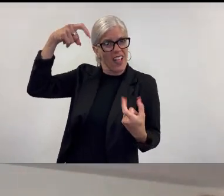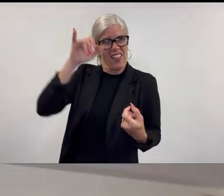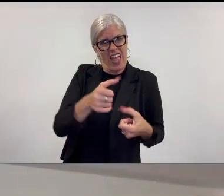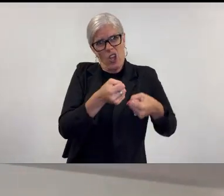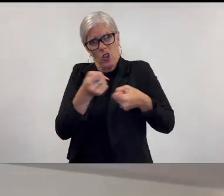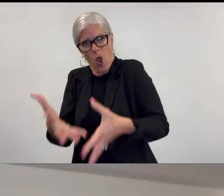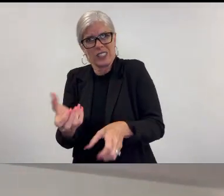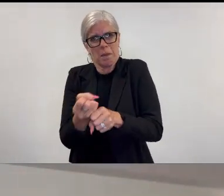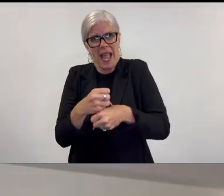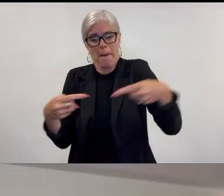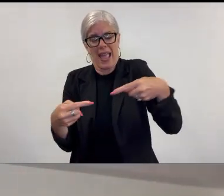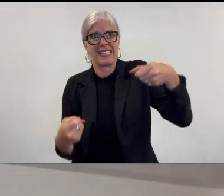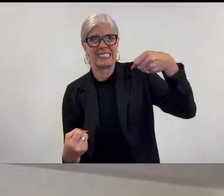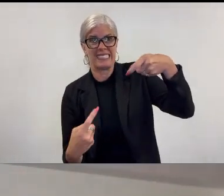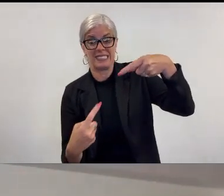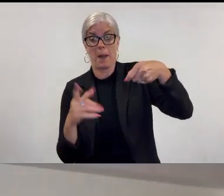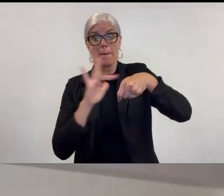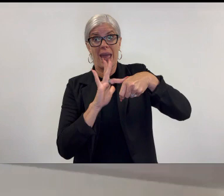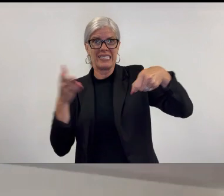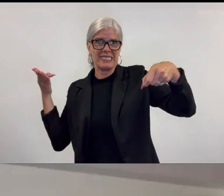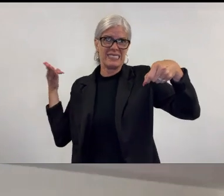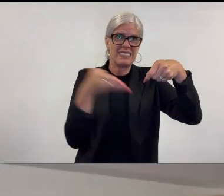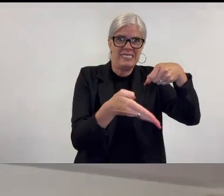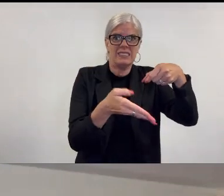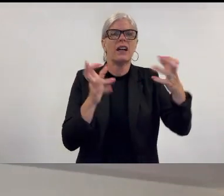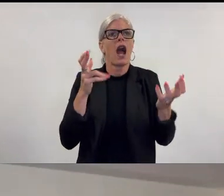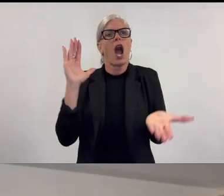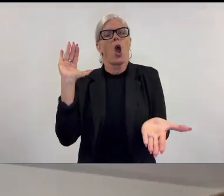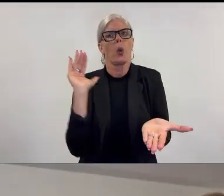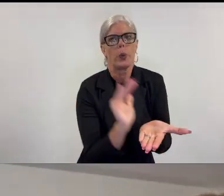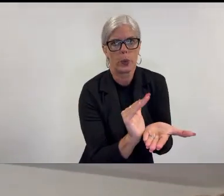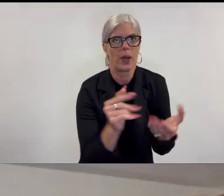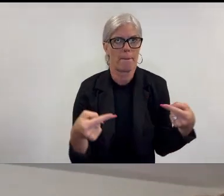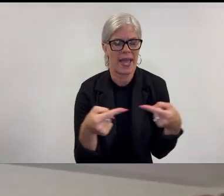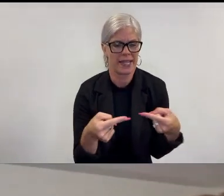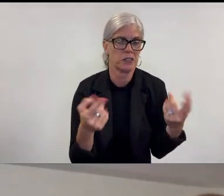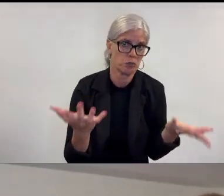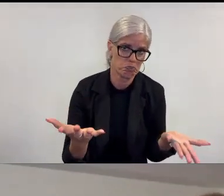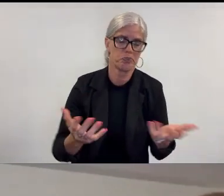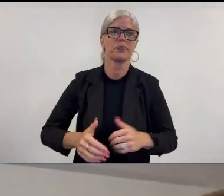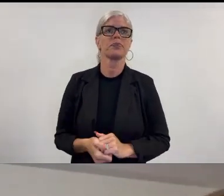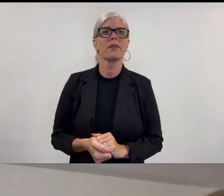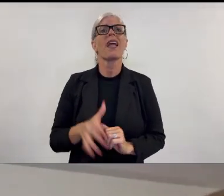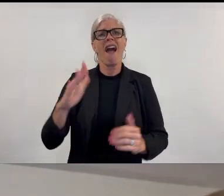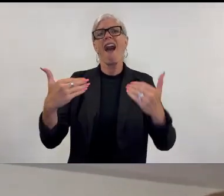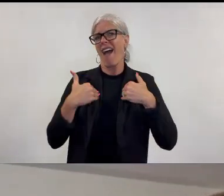pain or creating the pain. So most of the medications that we use in pain management are down regulators, and there